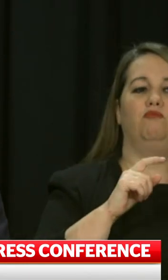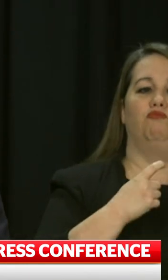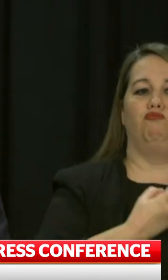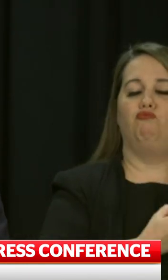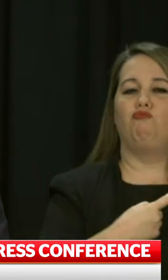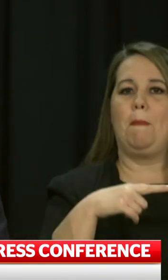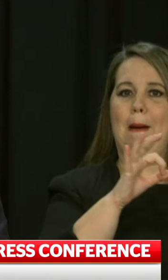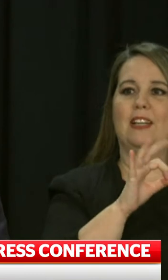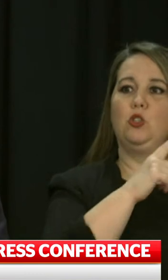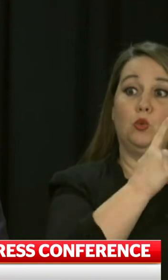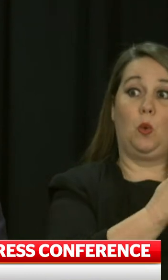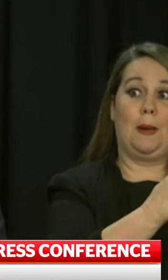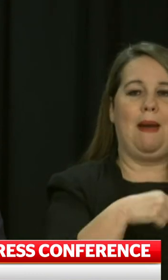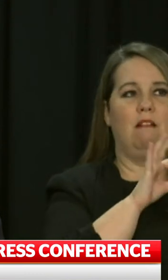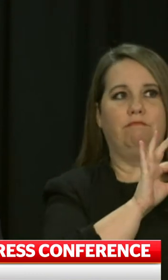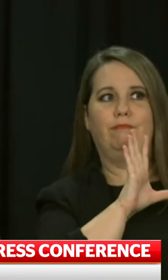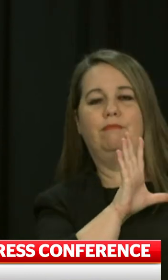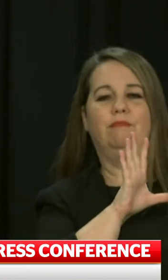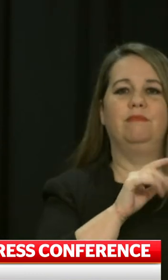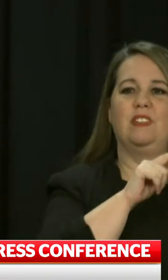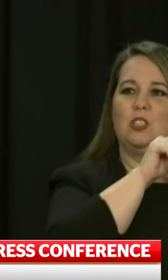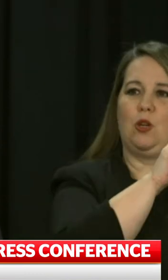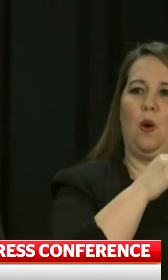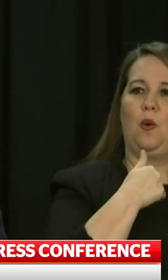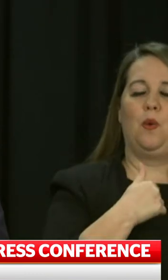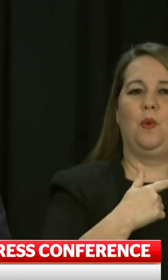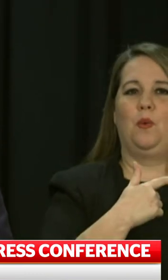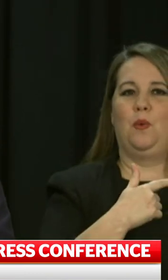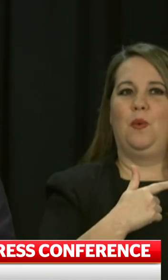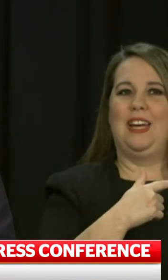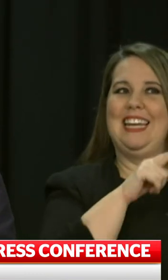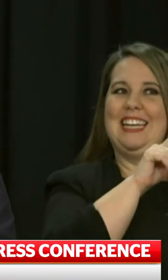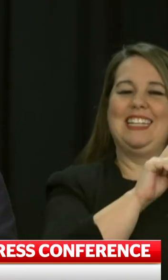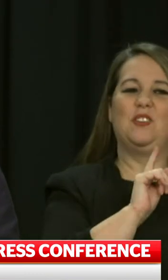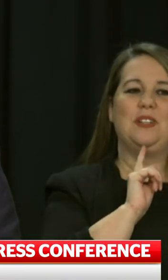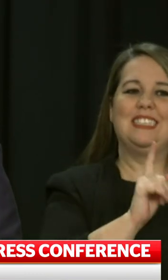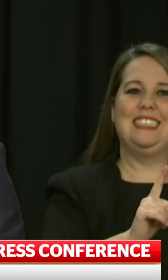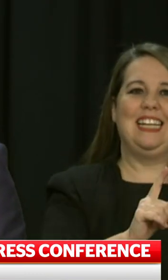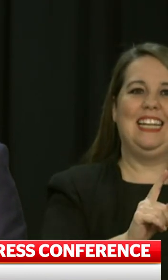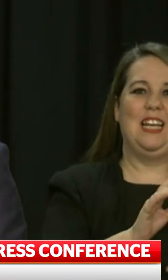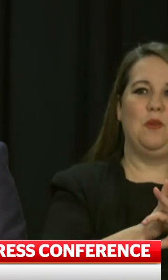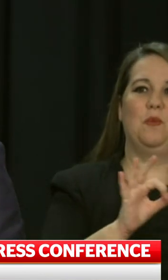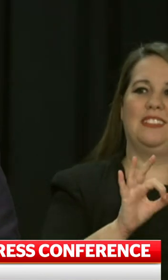though he was being crowned as the King of New Zealand as well? Not really.